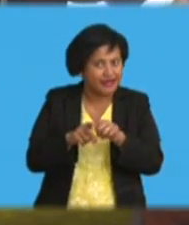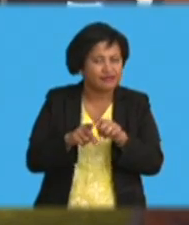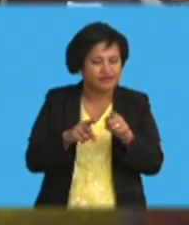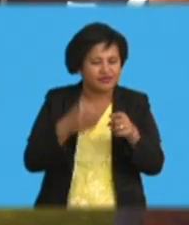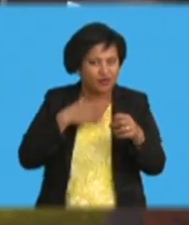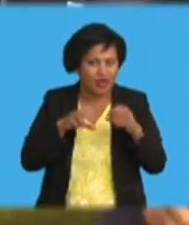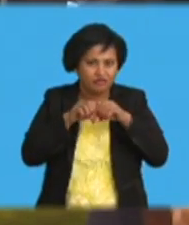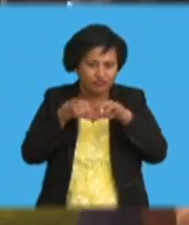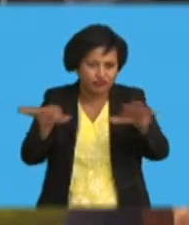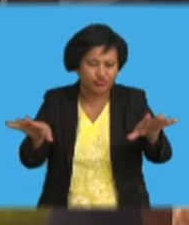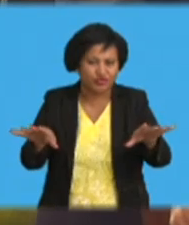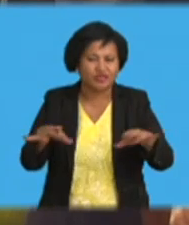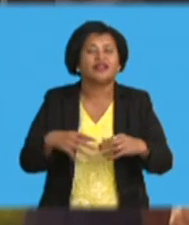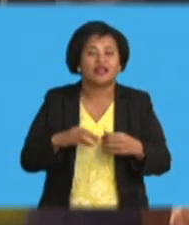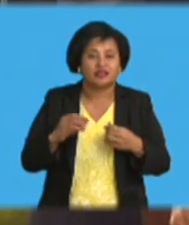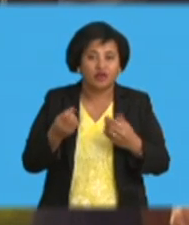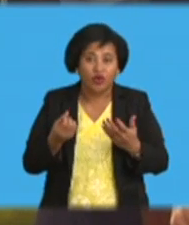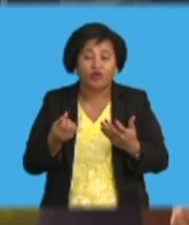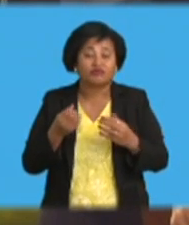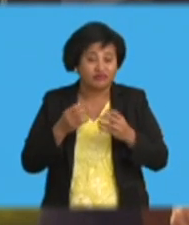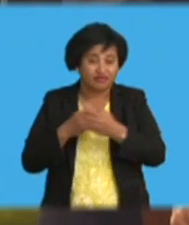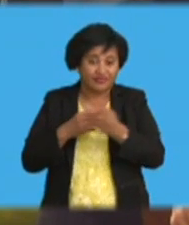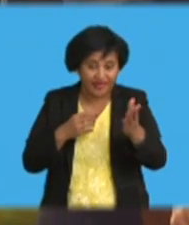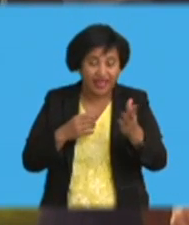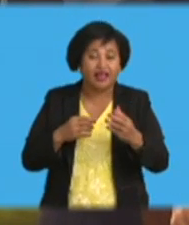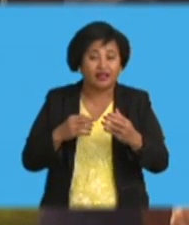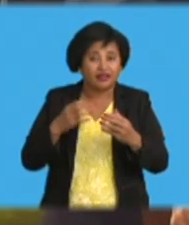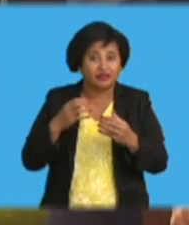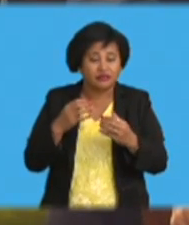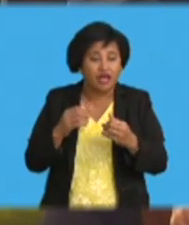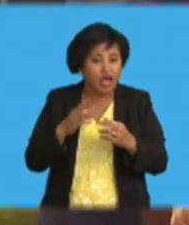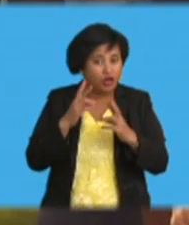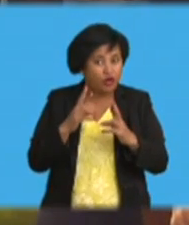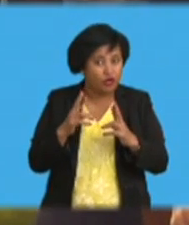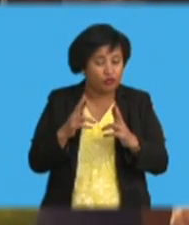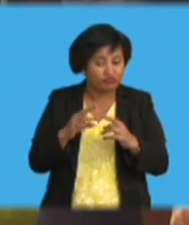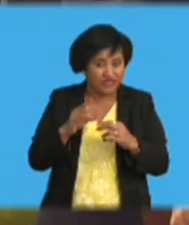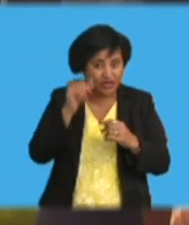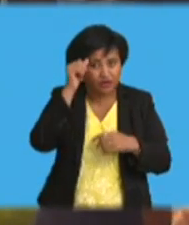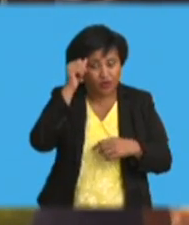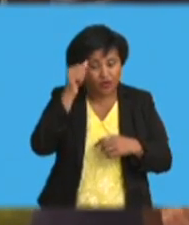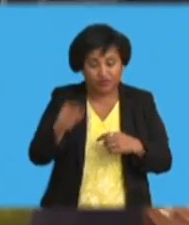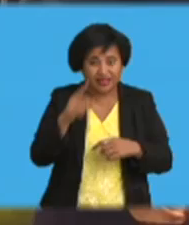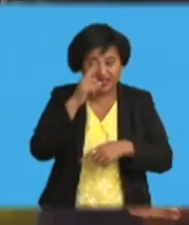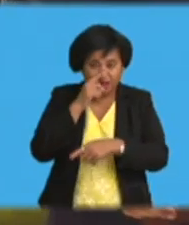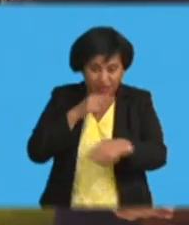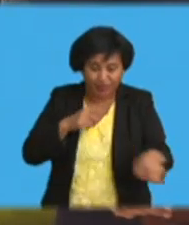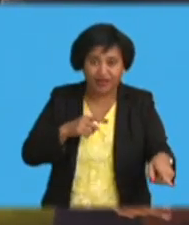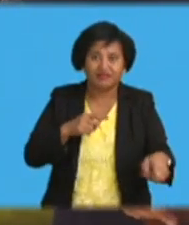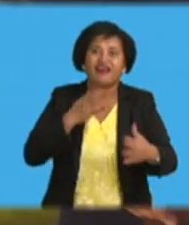somehow benefits them politically to let these lies spread on Facebook, I hope they know it is ordinary Fijians, Madam Speaker, who are